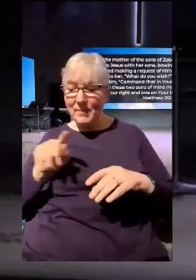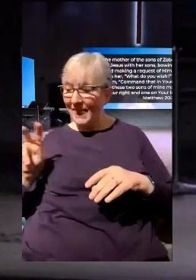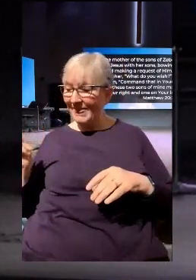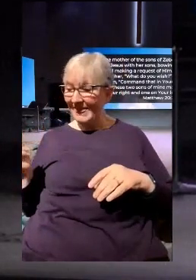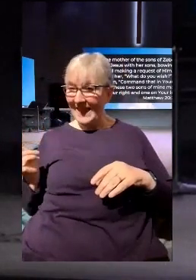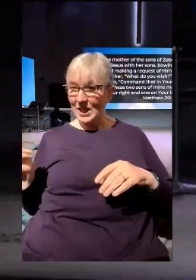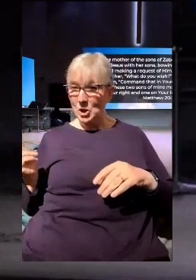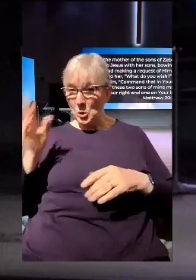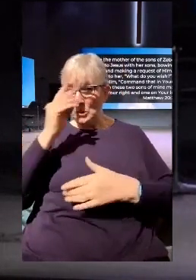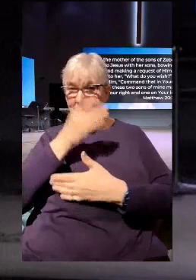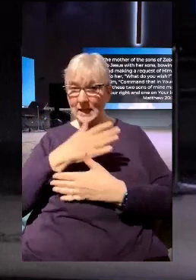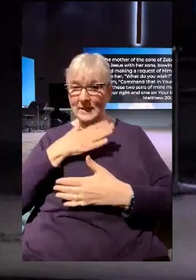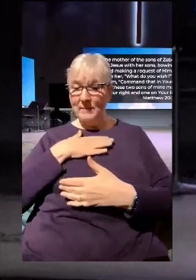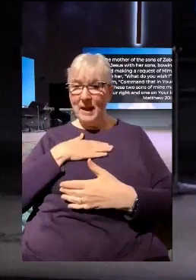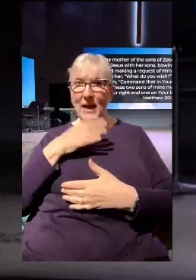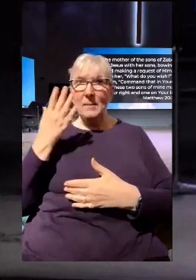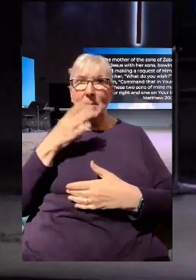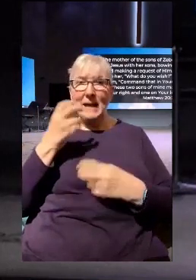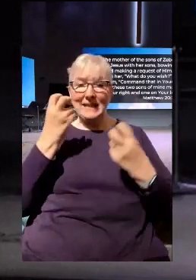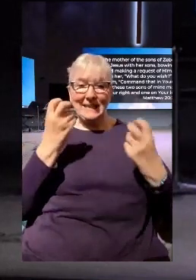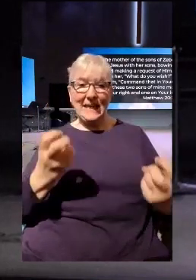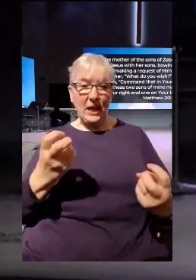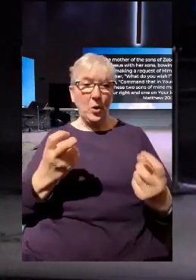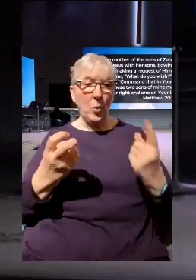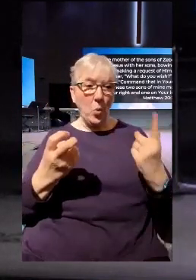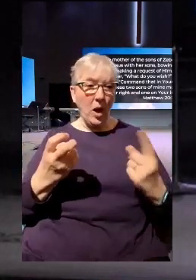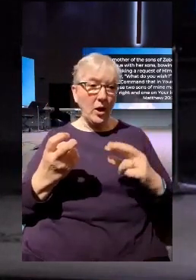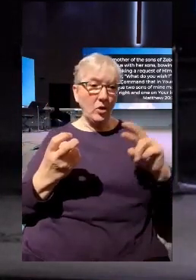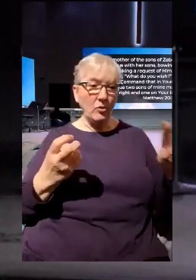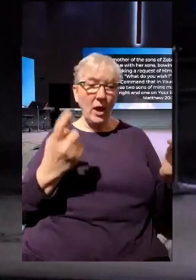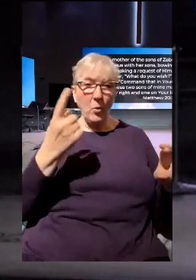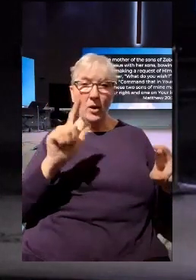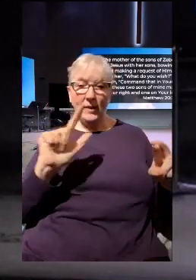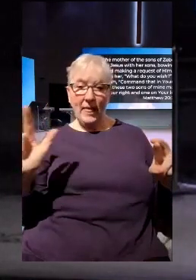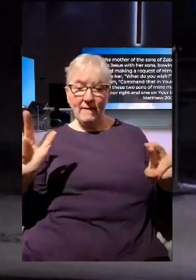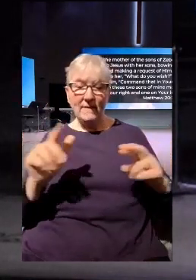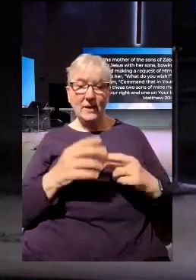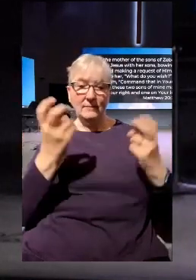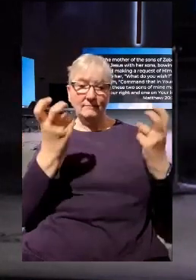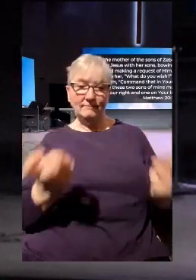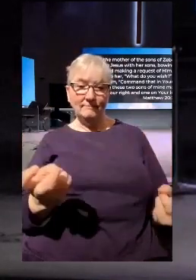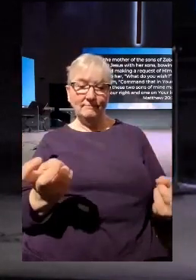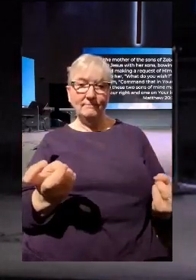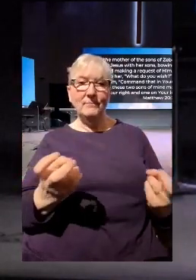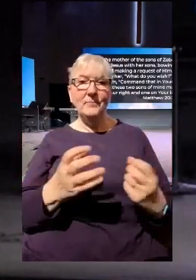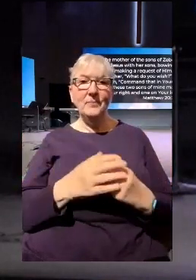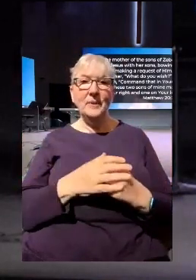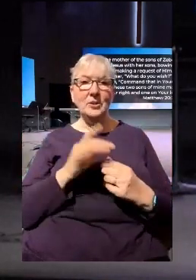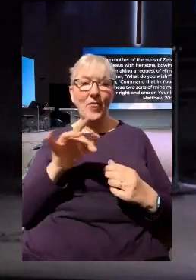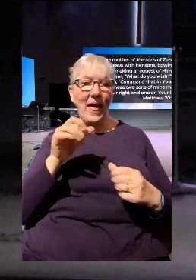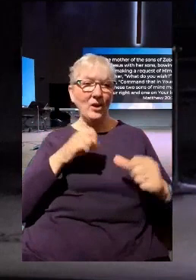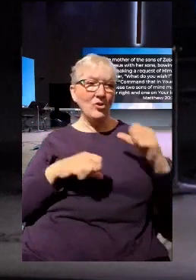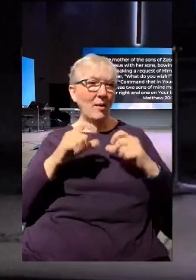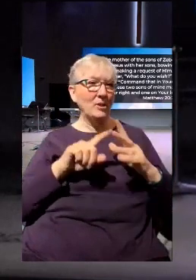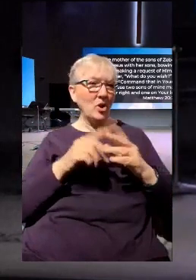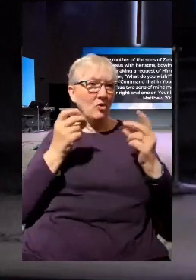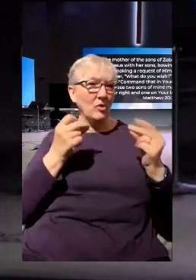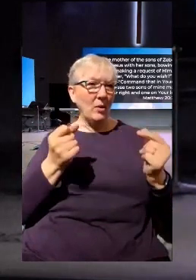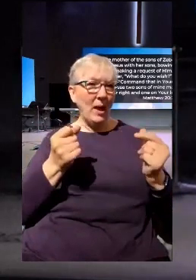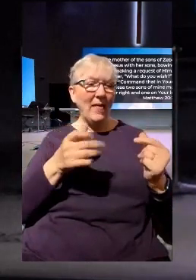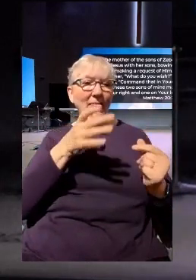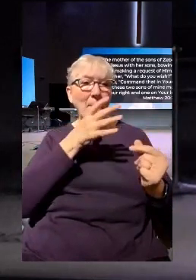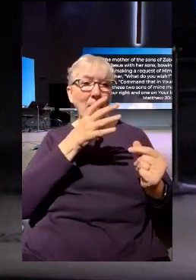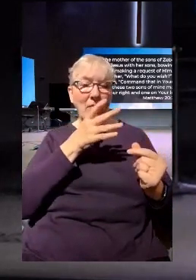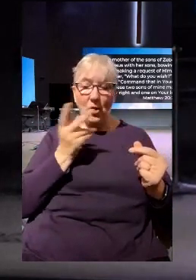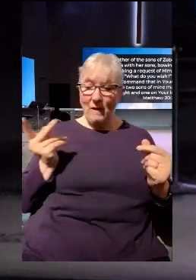one on your left." Boom. Like the drama unfolds almost immediately. The mother of these two disciples